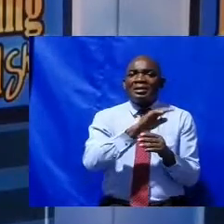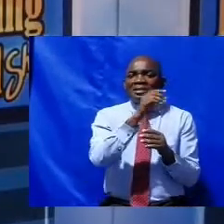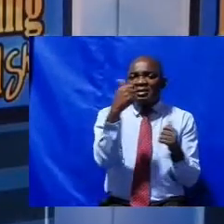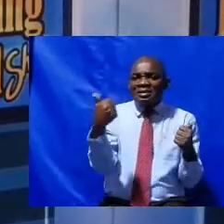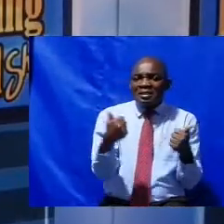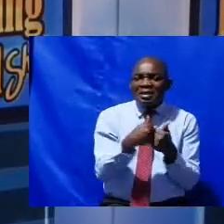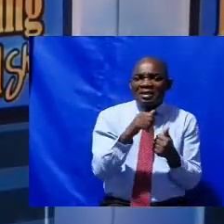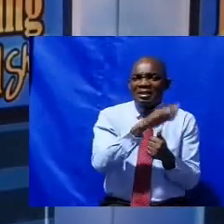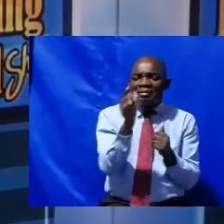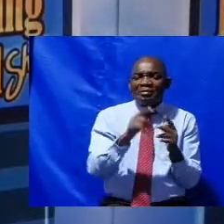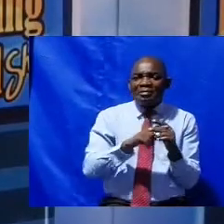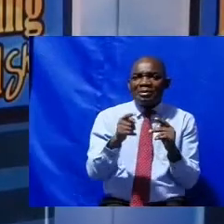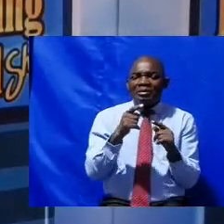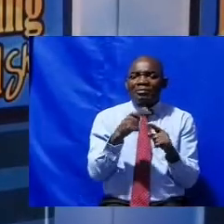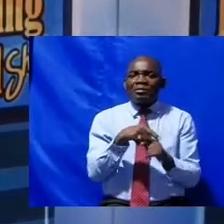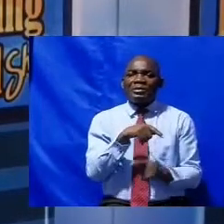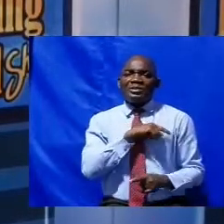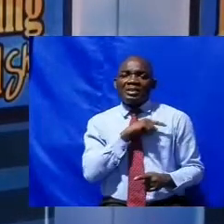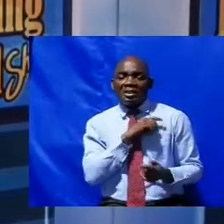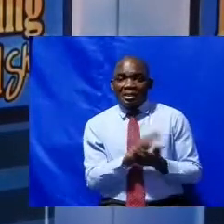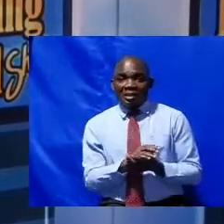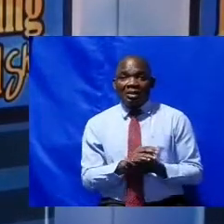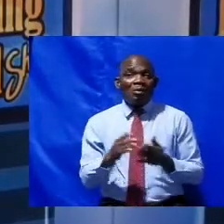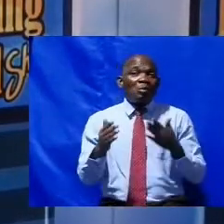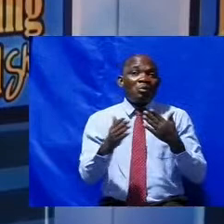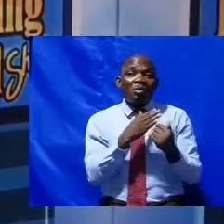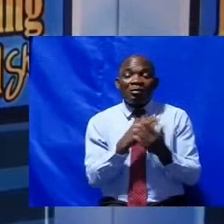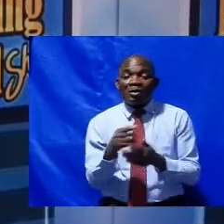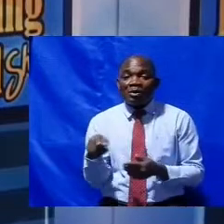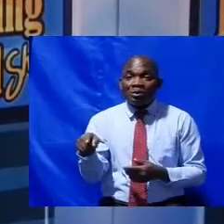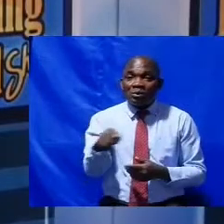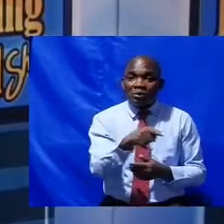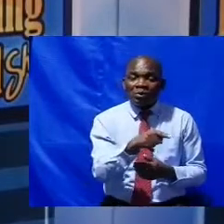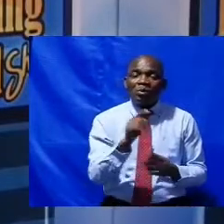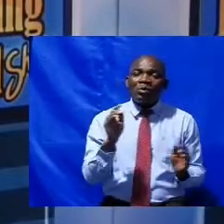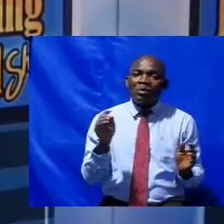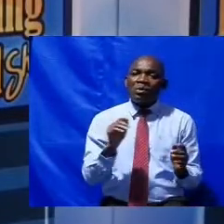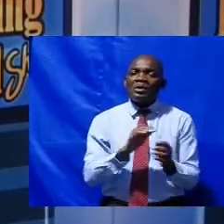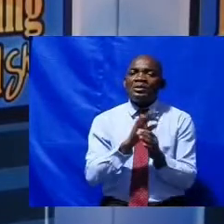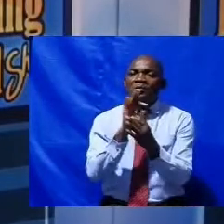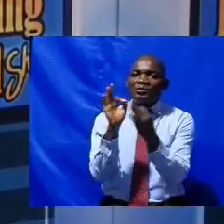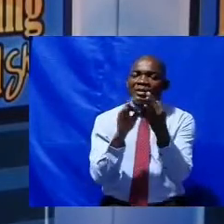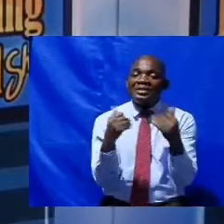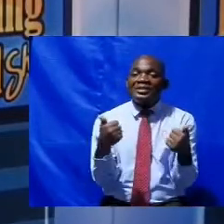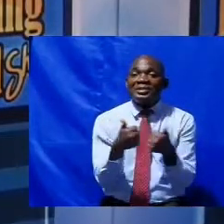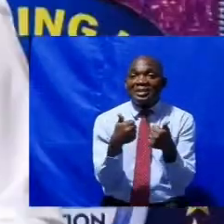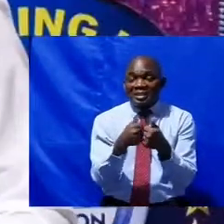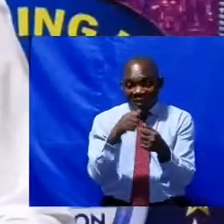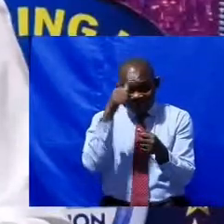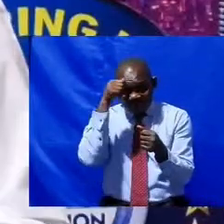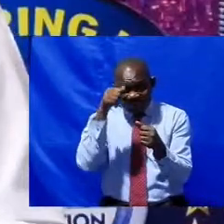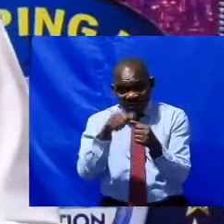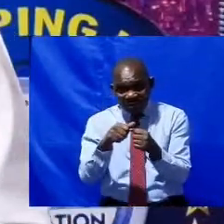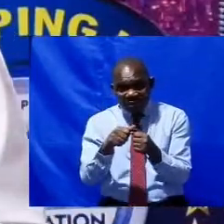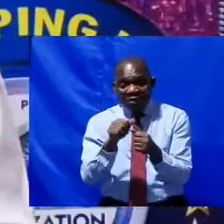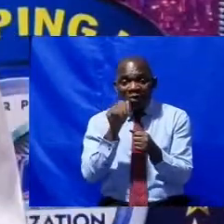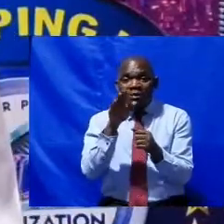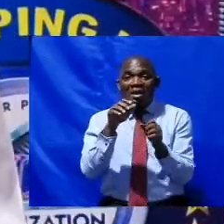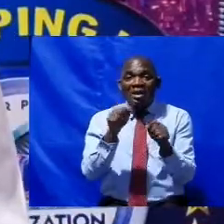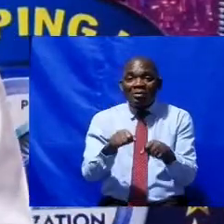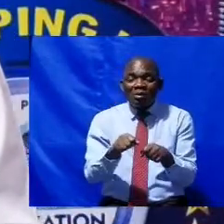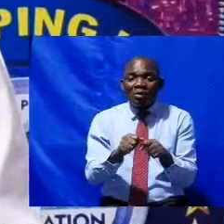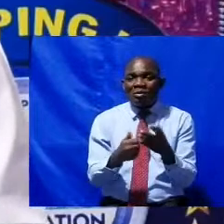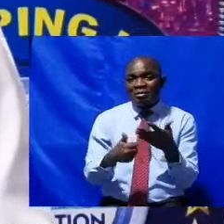status. Challenges don't escape gender. No matter who you are, you will encounter challenges. Remember that